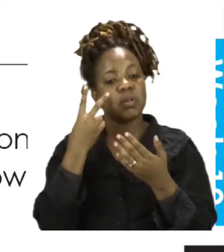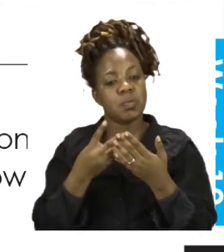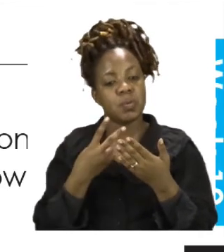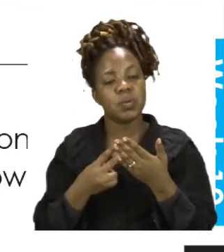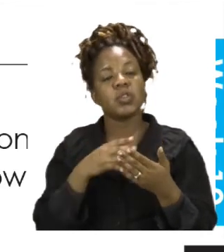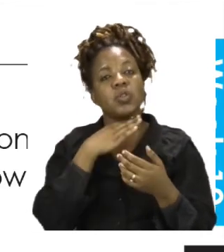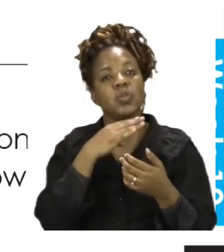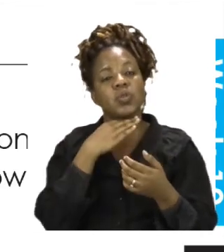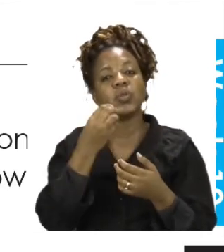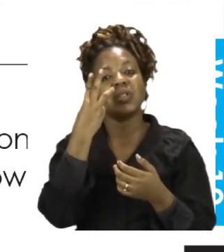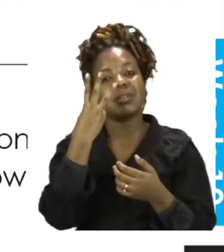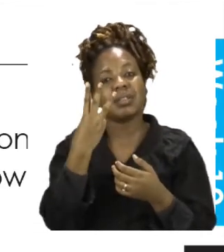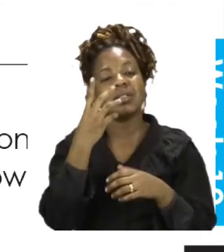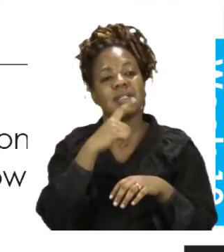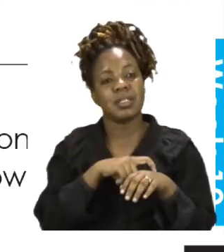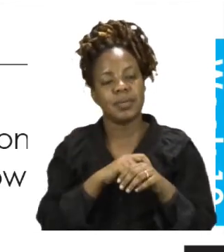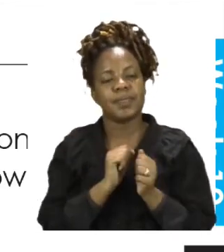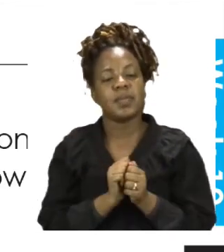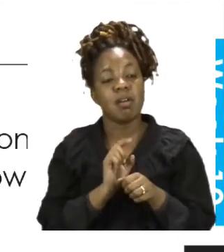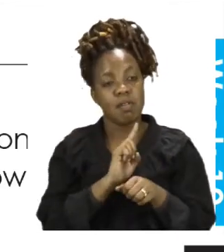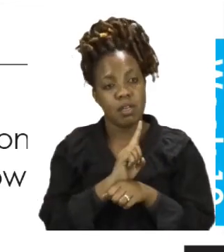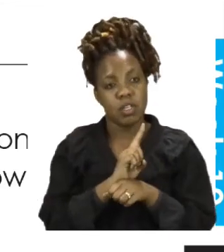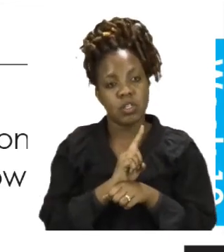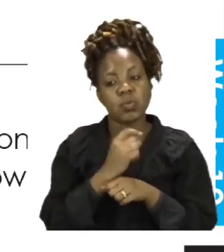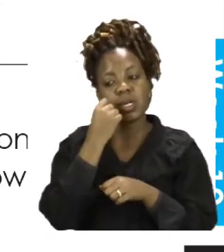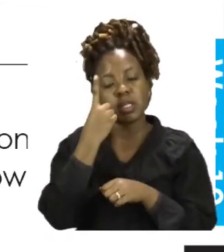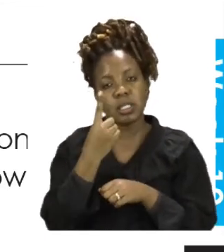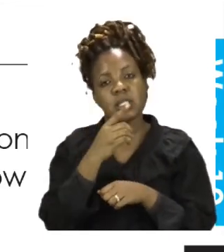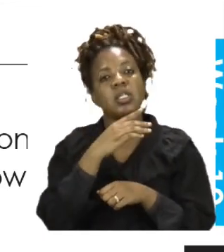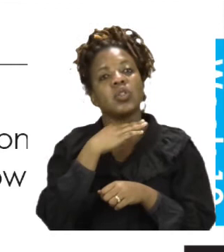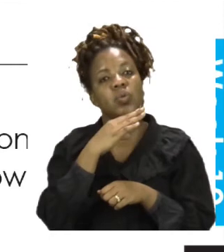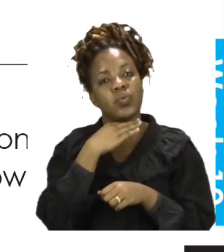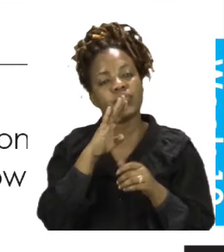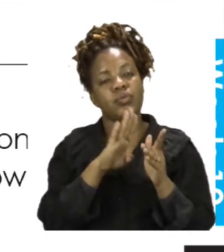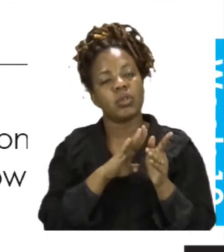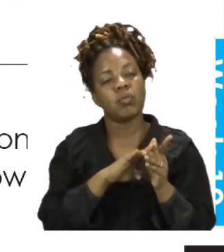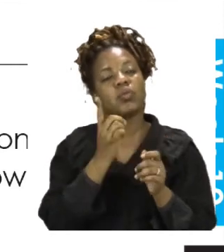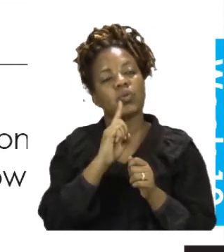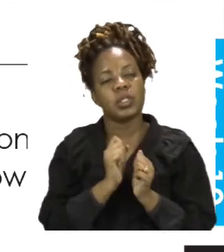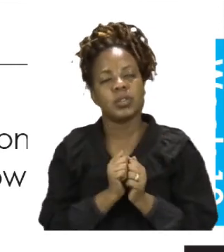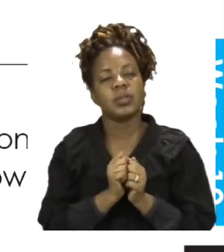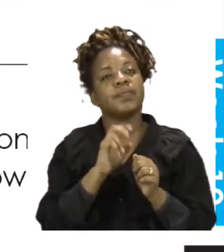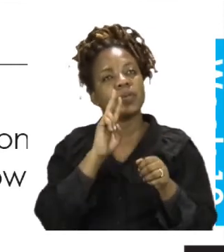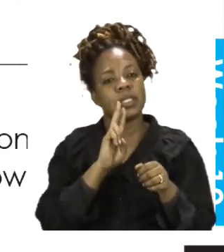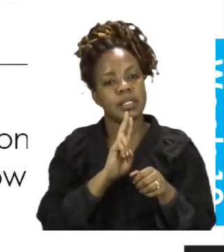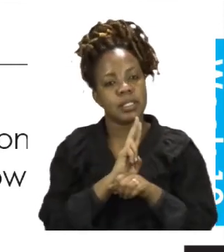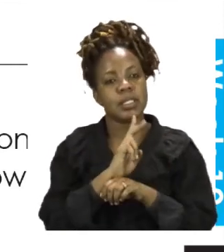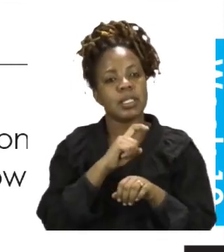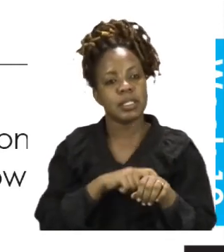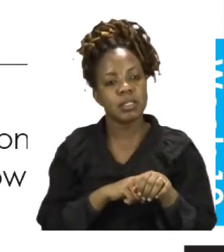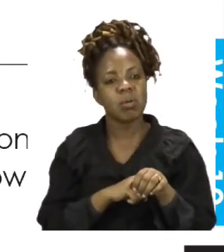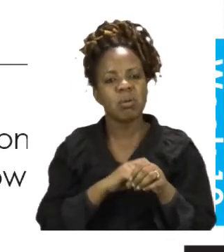times. The first one is to understand what it is talking about. Then the second time is to try and find your